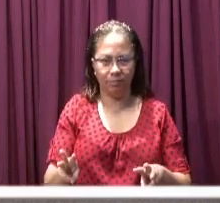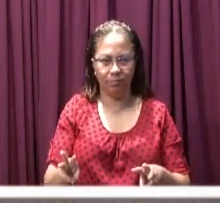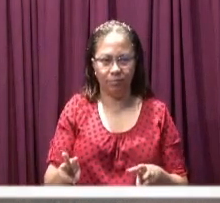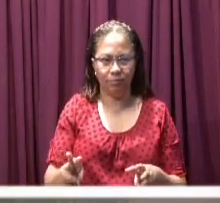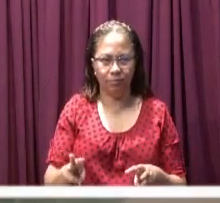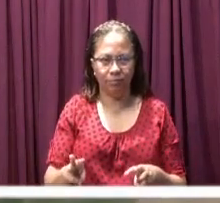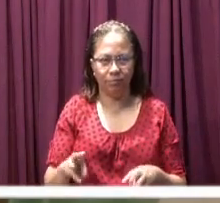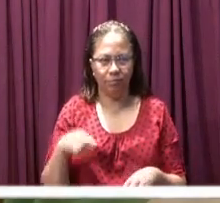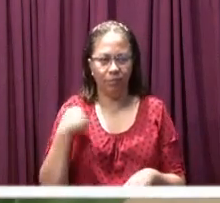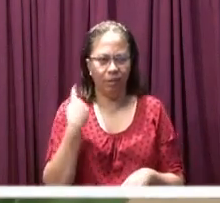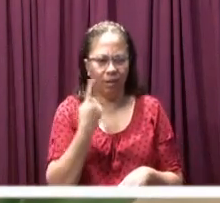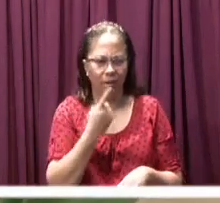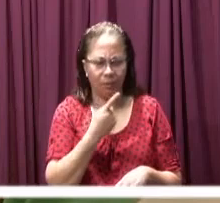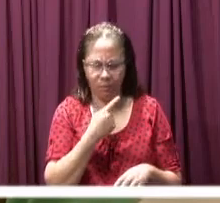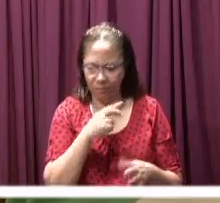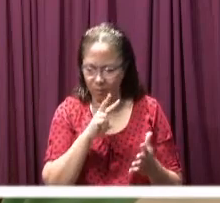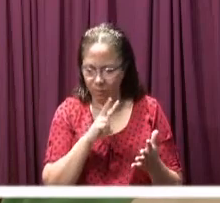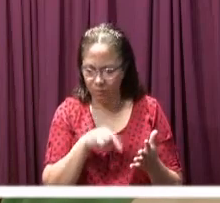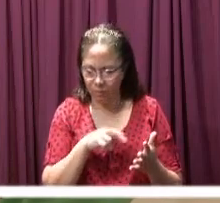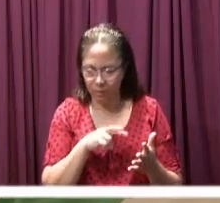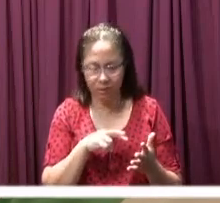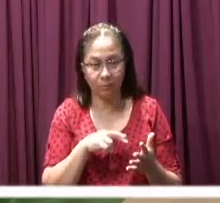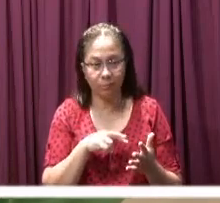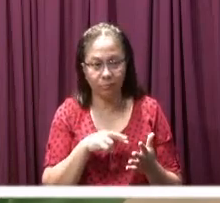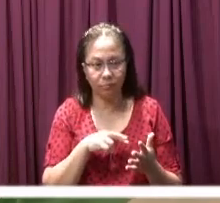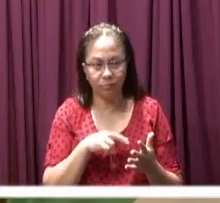Because as we go on, we see the next line.